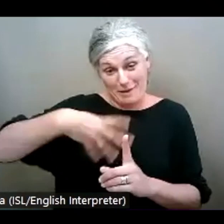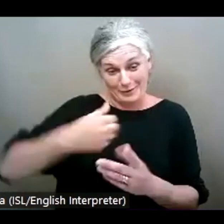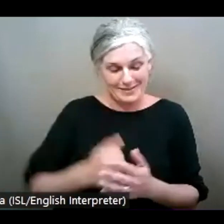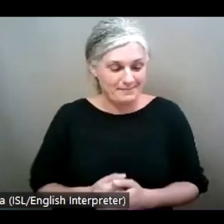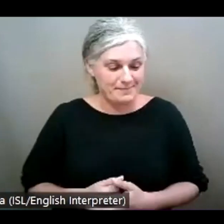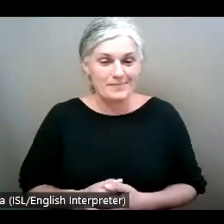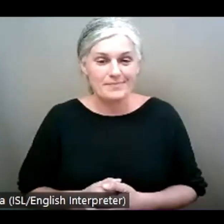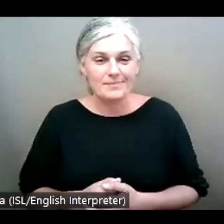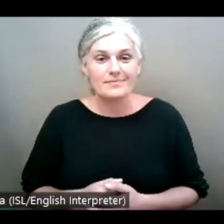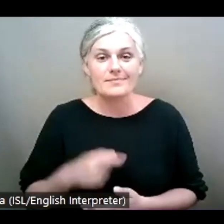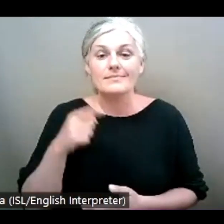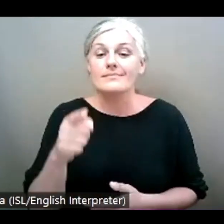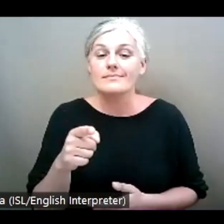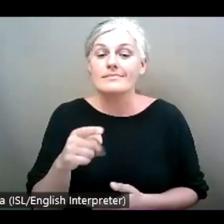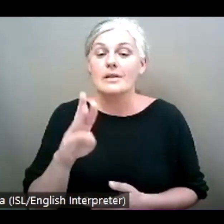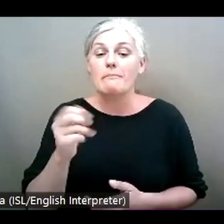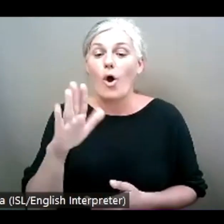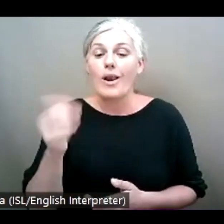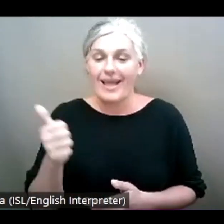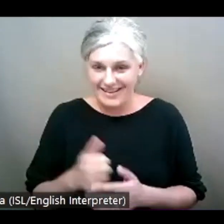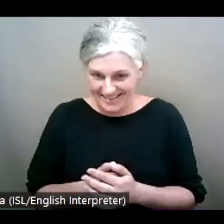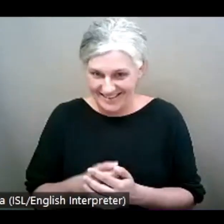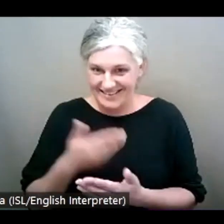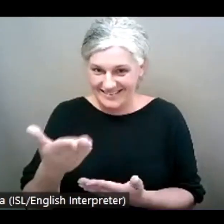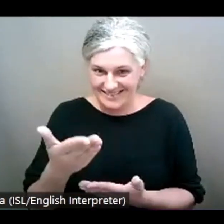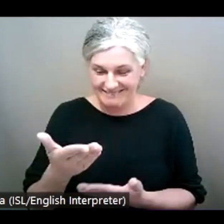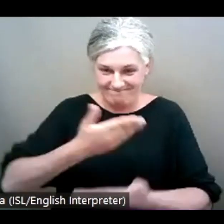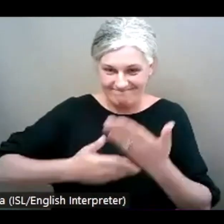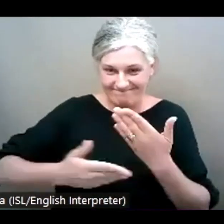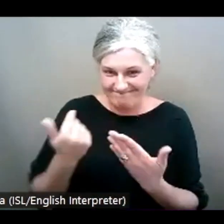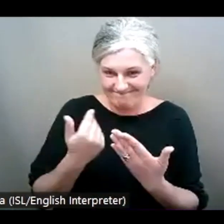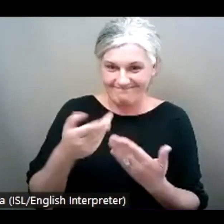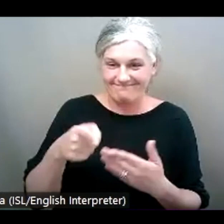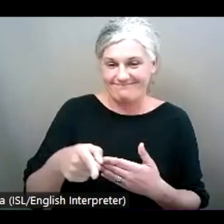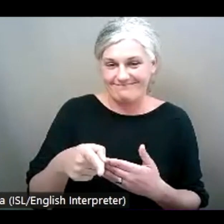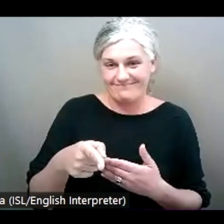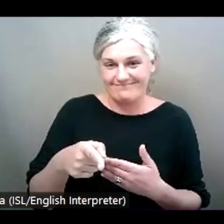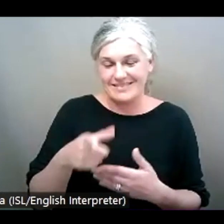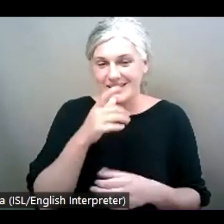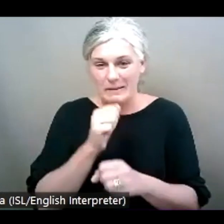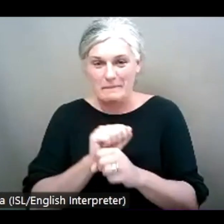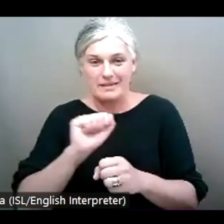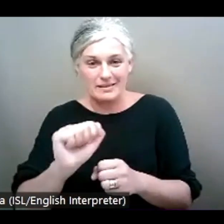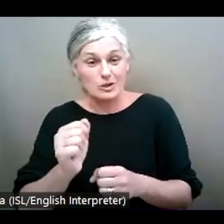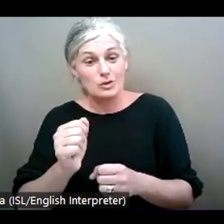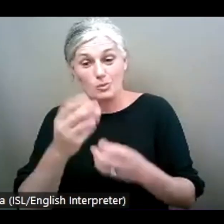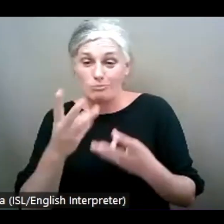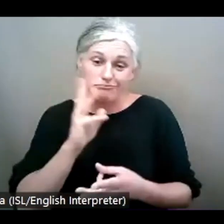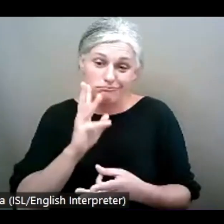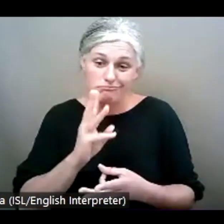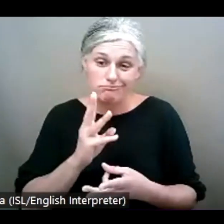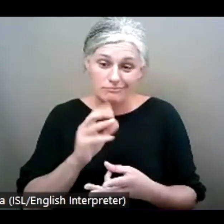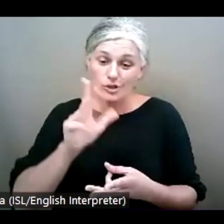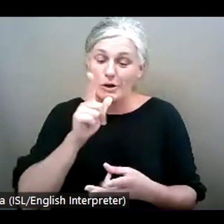And Paula, last but not least, up there in Studies Dundalk, do you want to give a bit of your